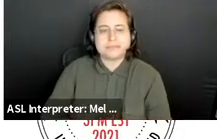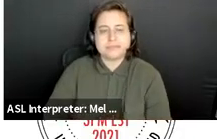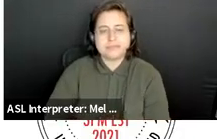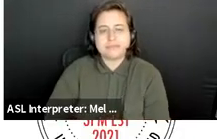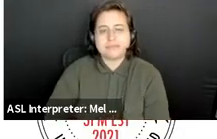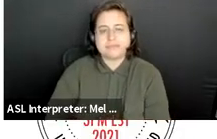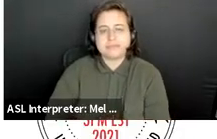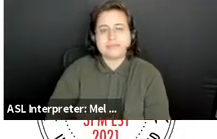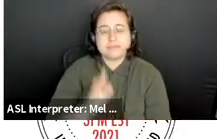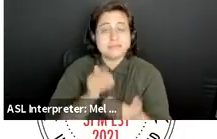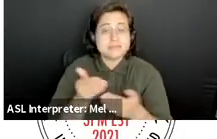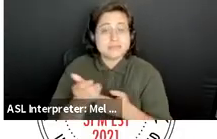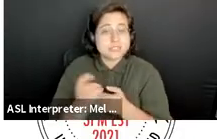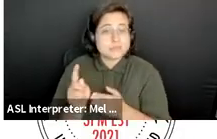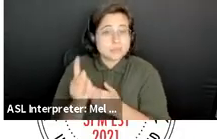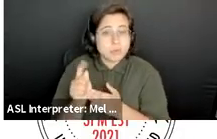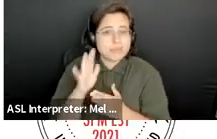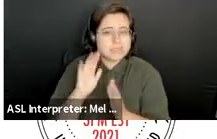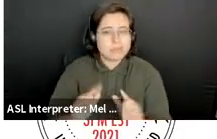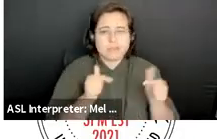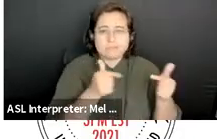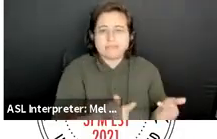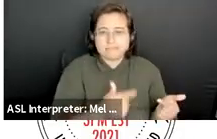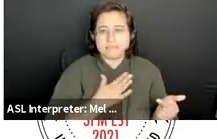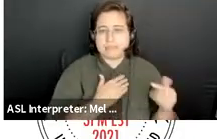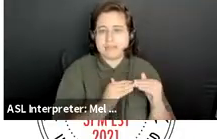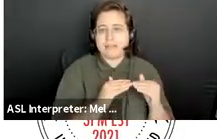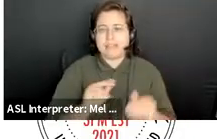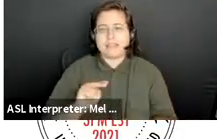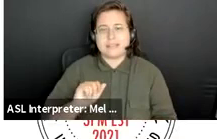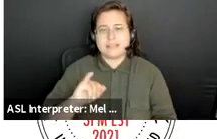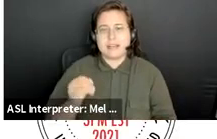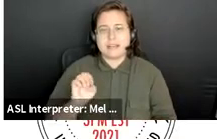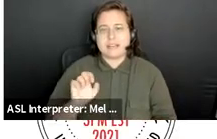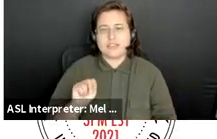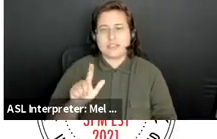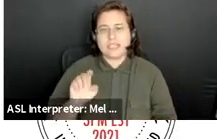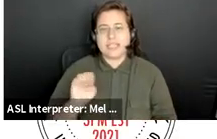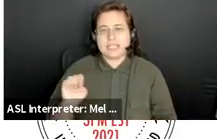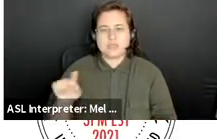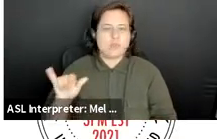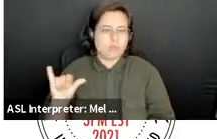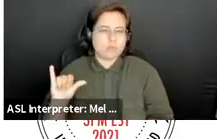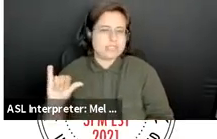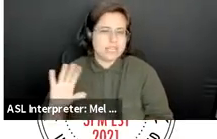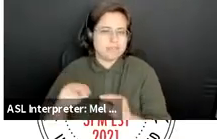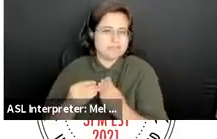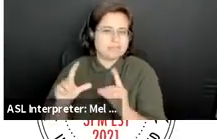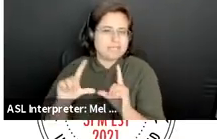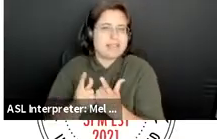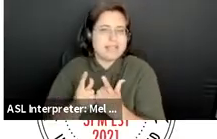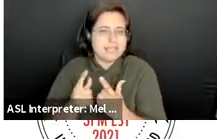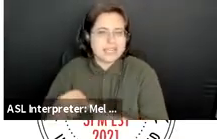the next few moments, I'm going to hand it over to my colleague, Nejin Lee, also in the League of American Orchestras, Washington,